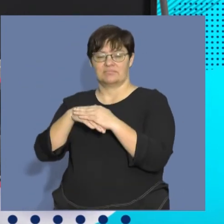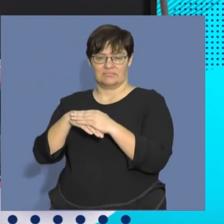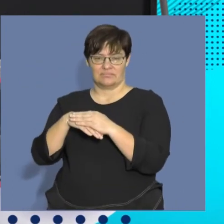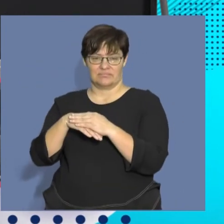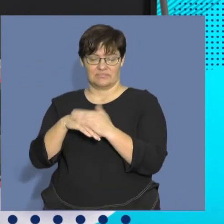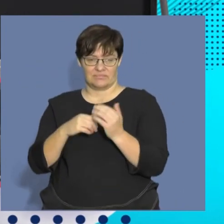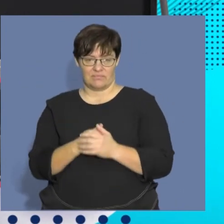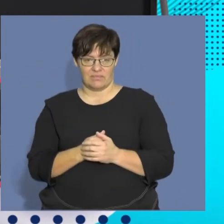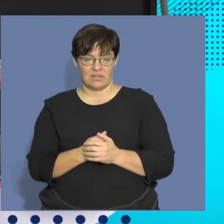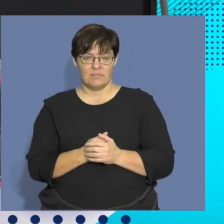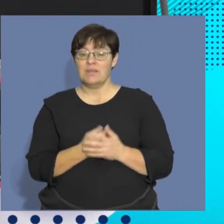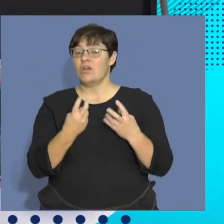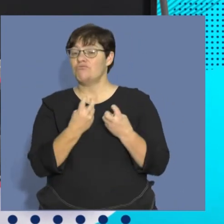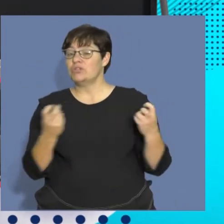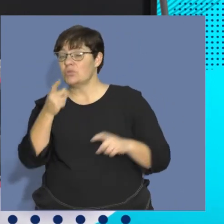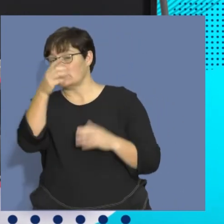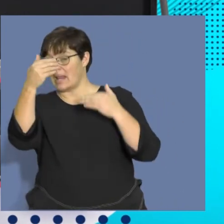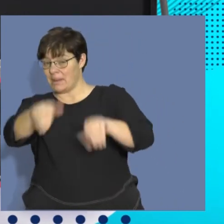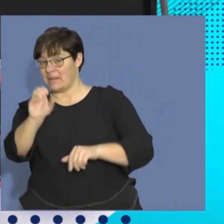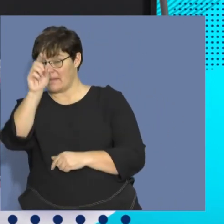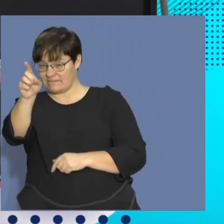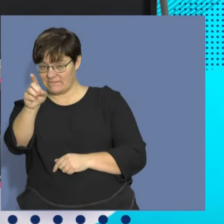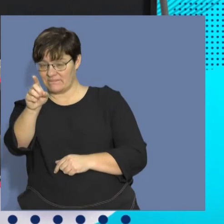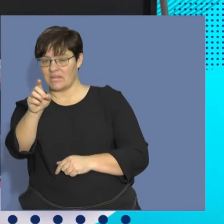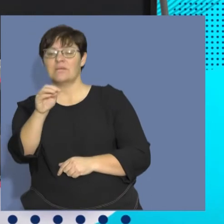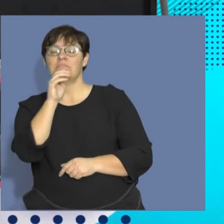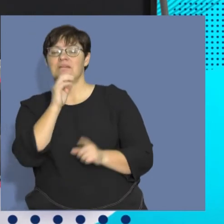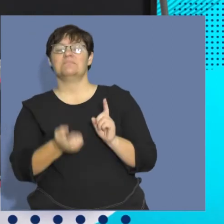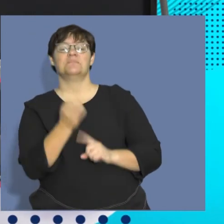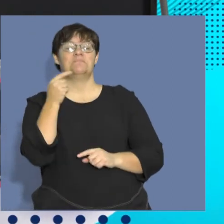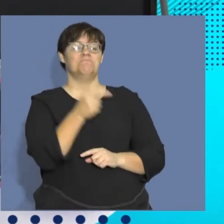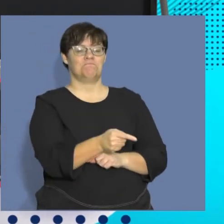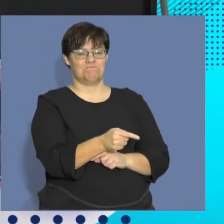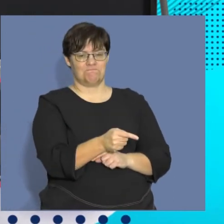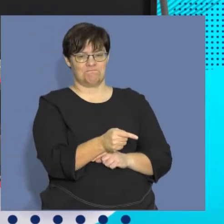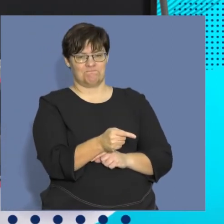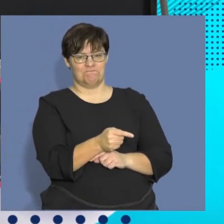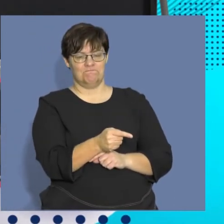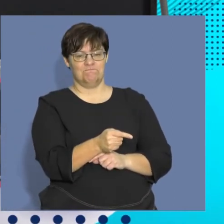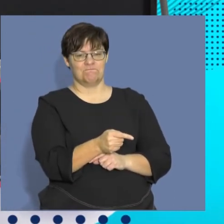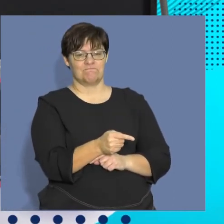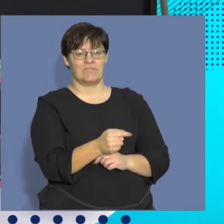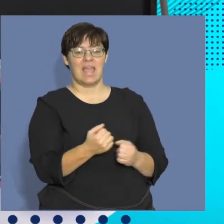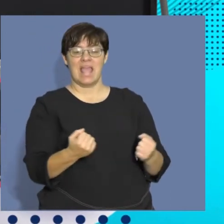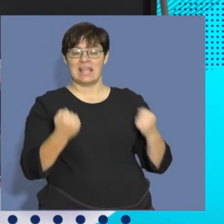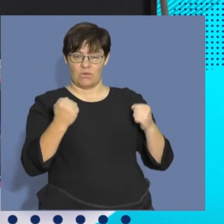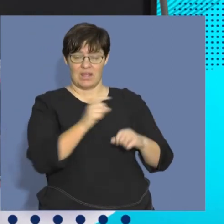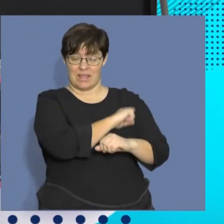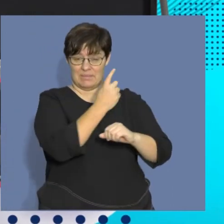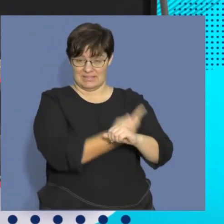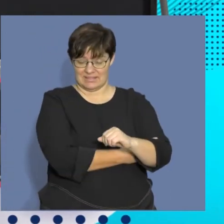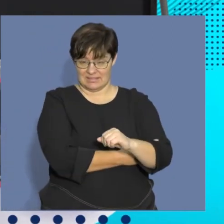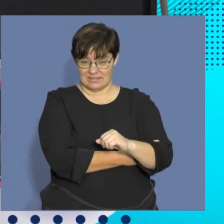are the resources. So if our resources are limited, we're going to find that the